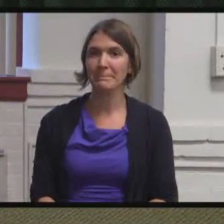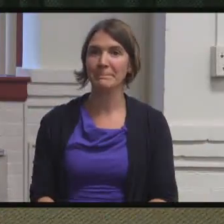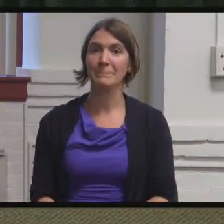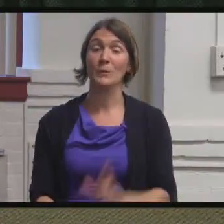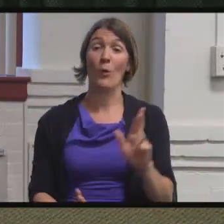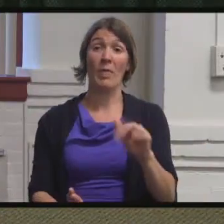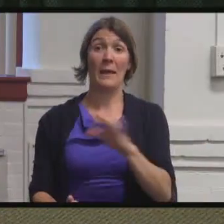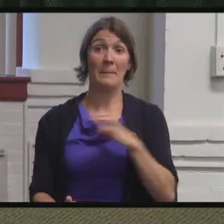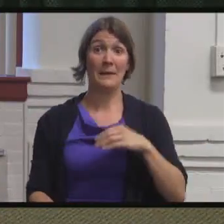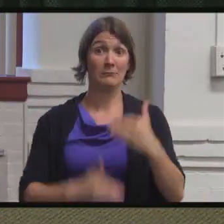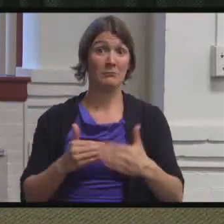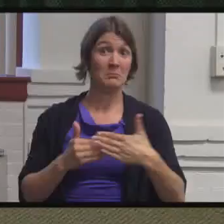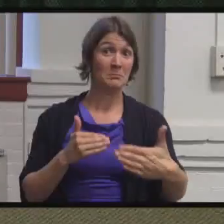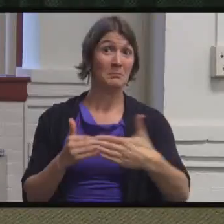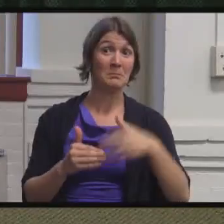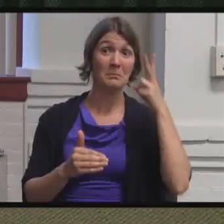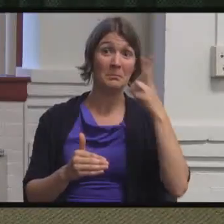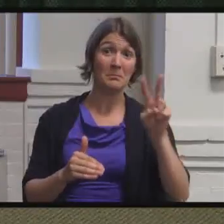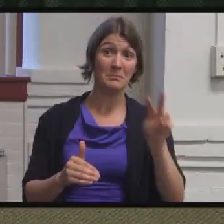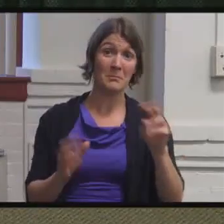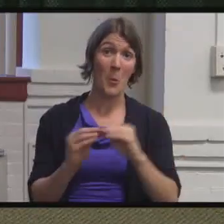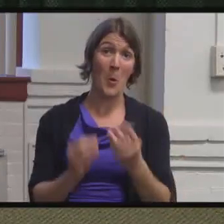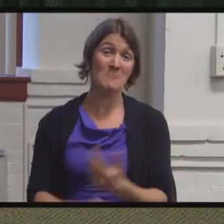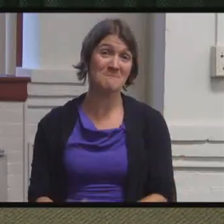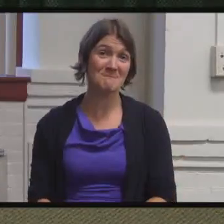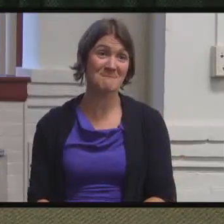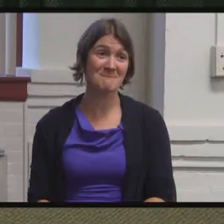that convening. So stay tuned.